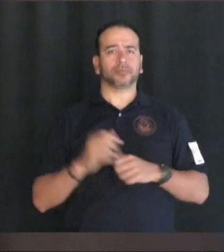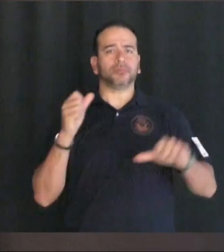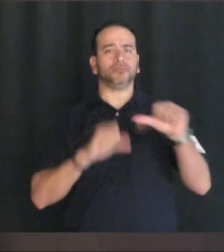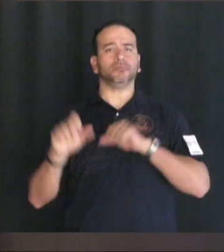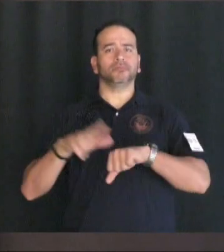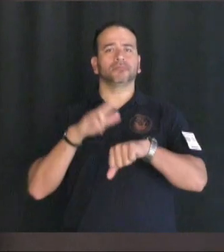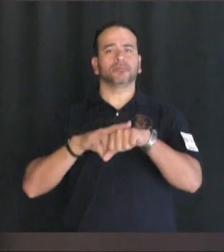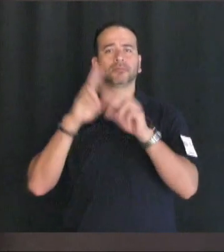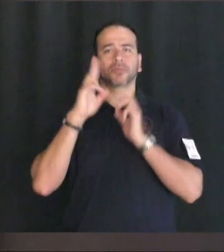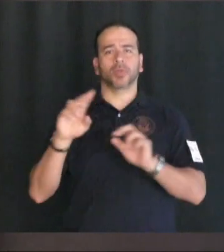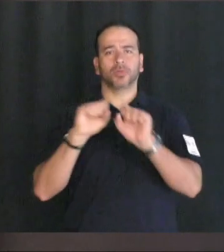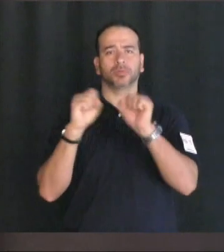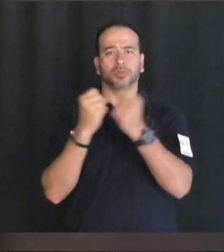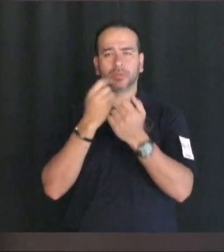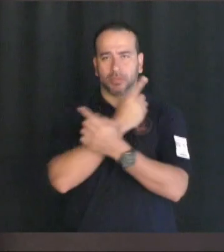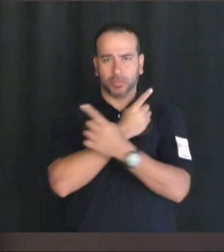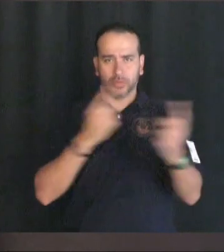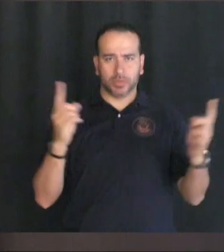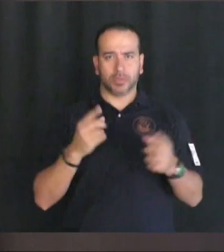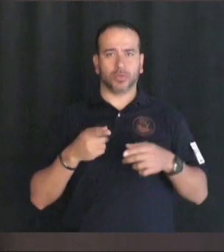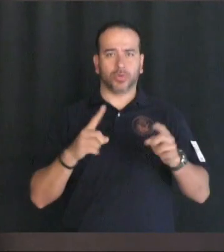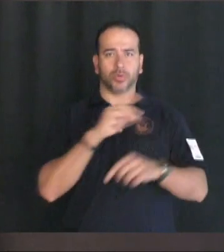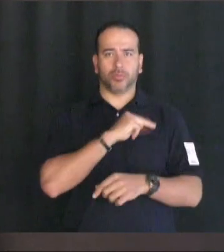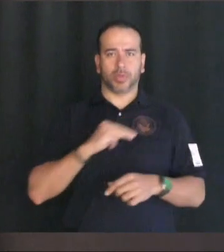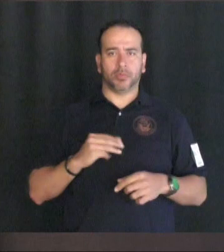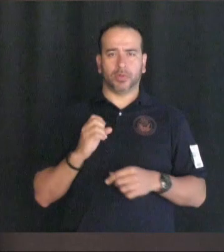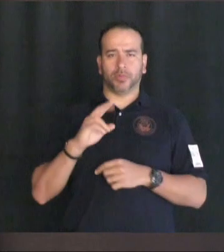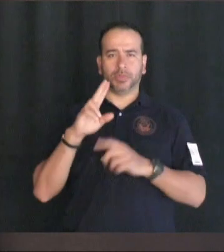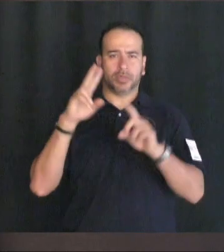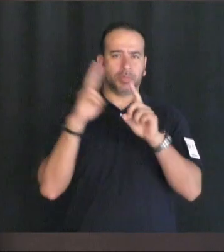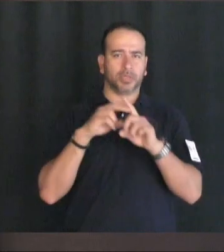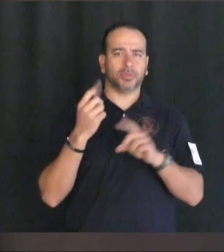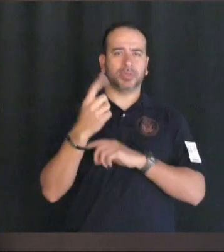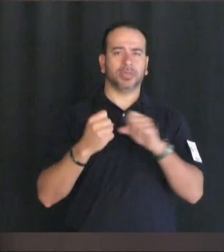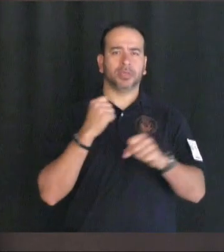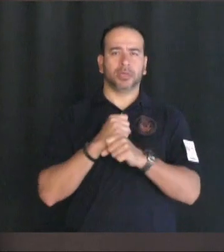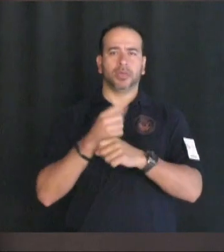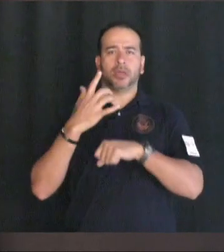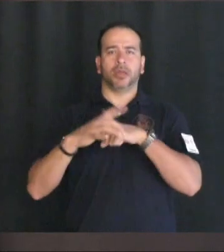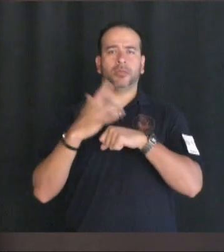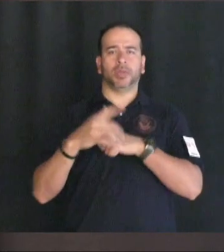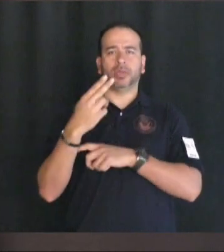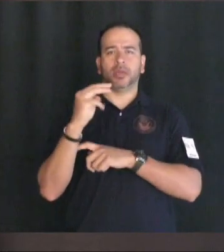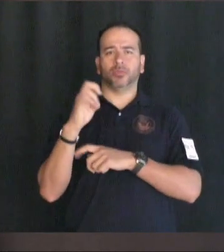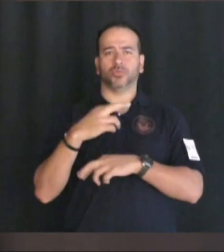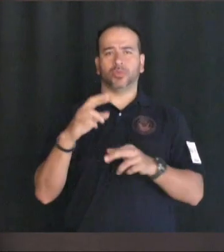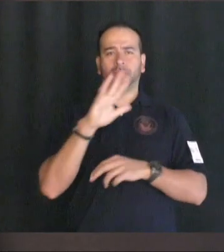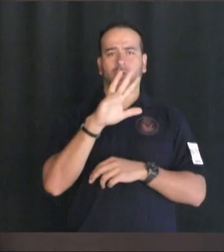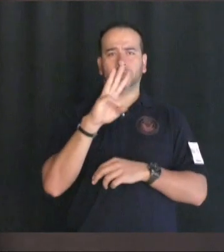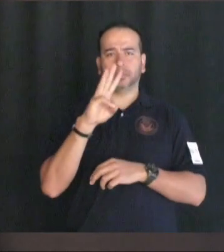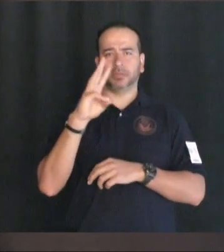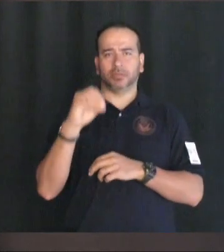Science National Honor Society would like to announce to current members that officer applications for next year are available in Ms. Hines' room,